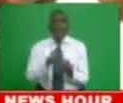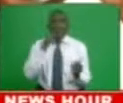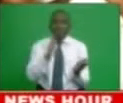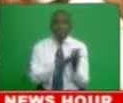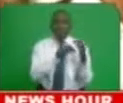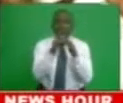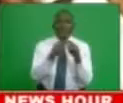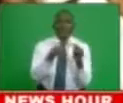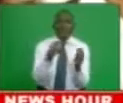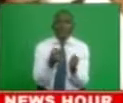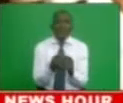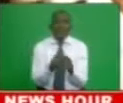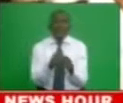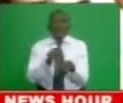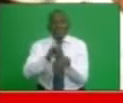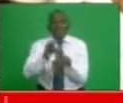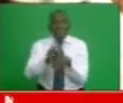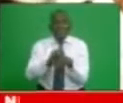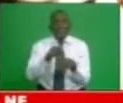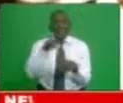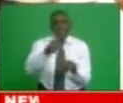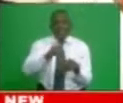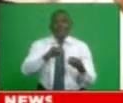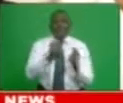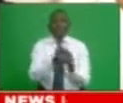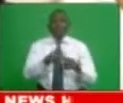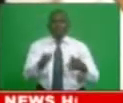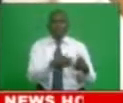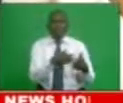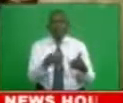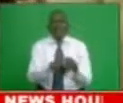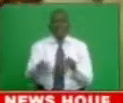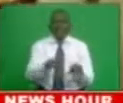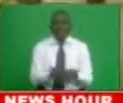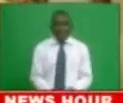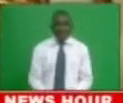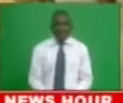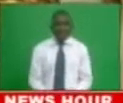and worship team, and the church band itself entertained the congregation.